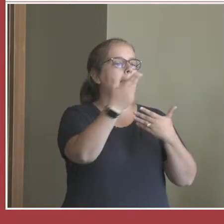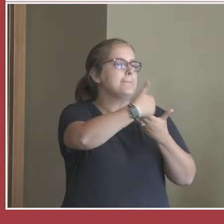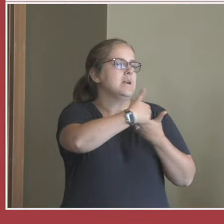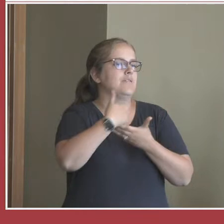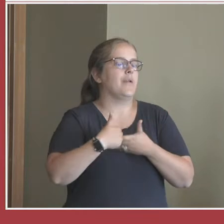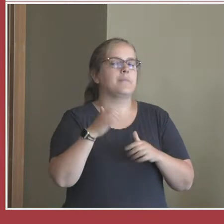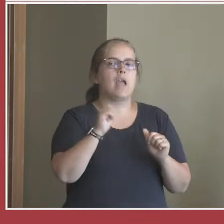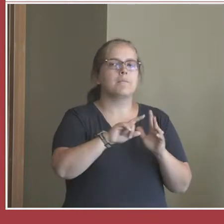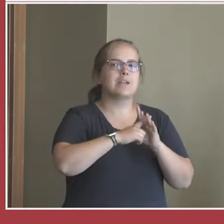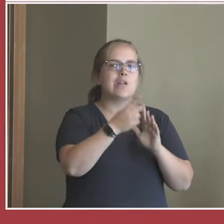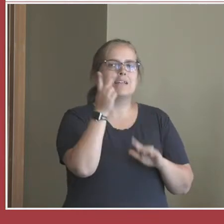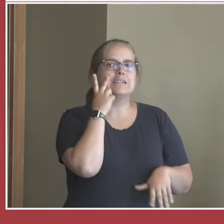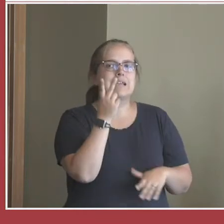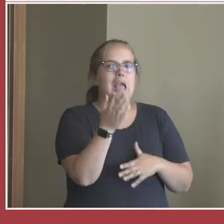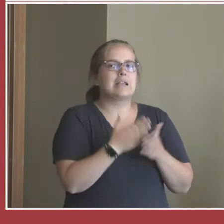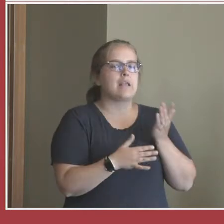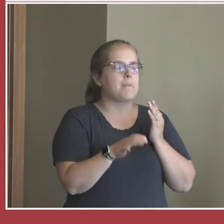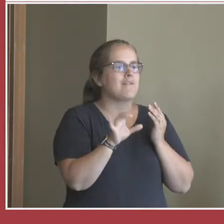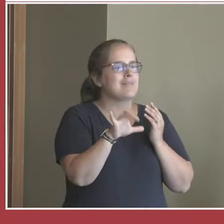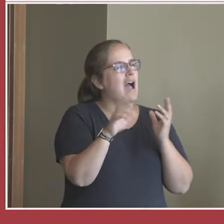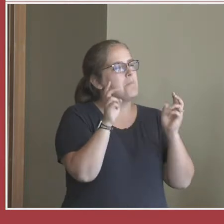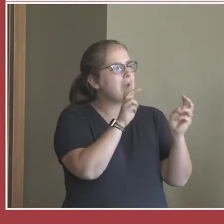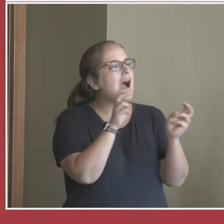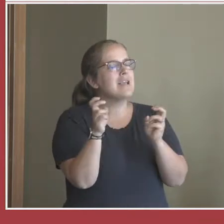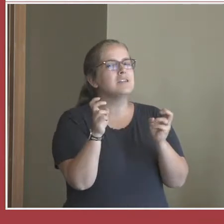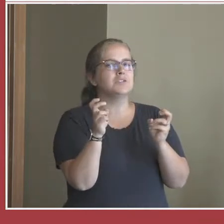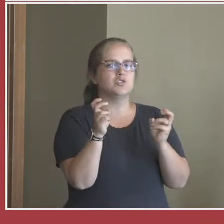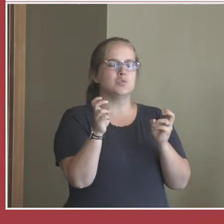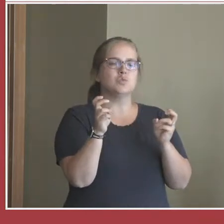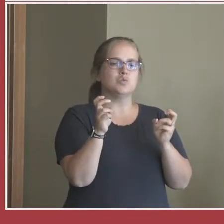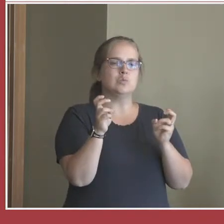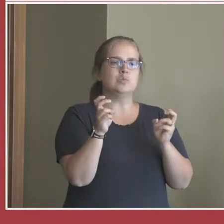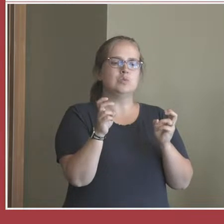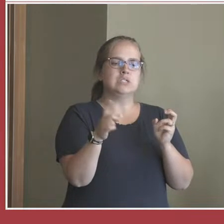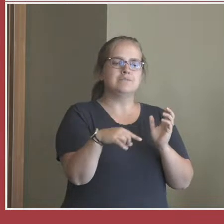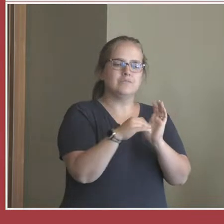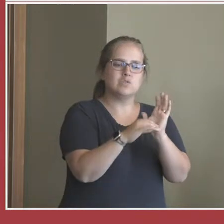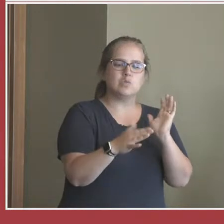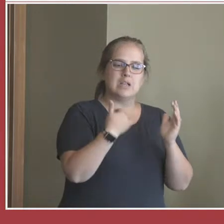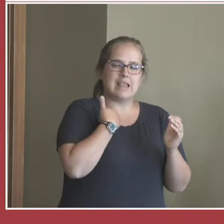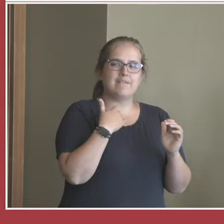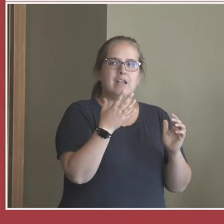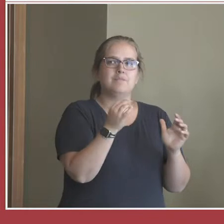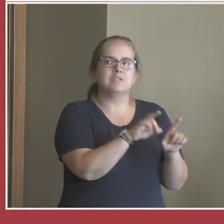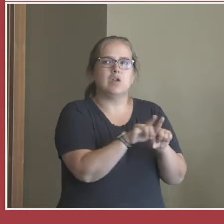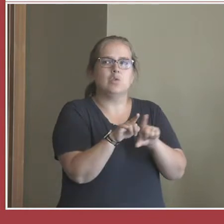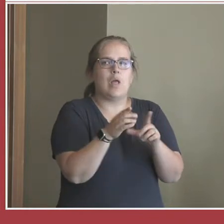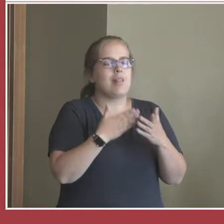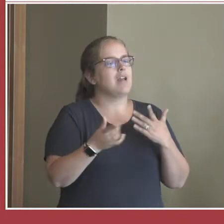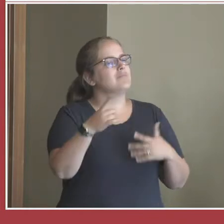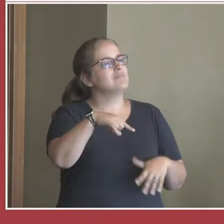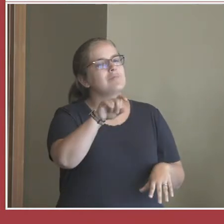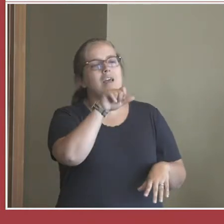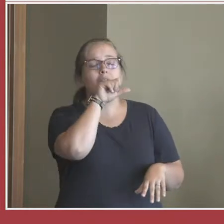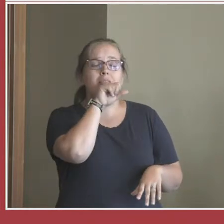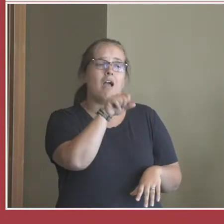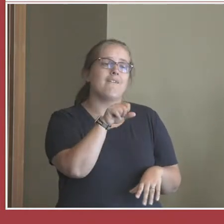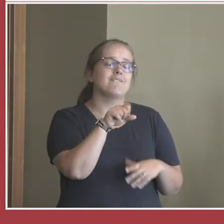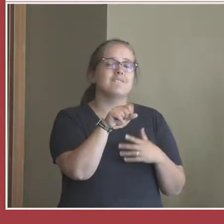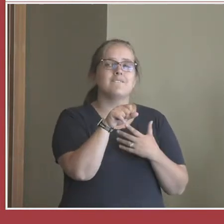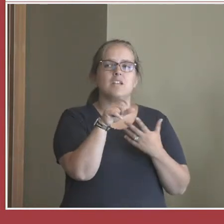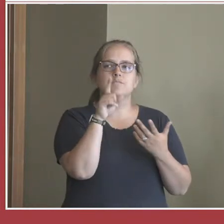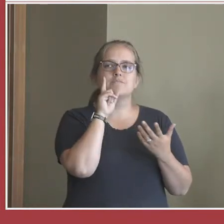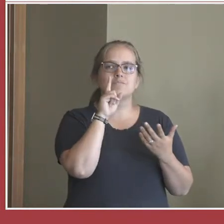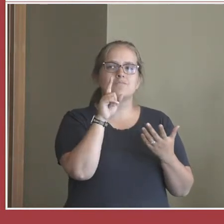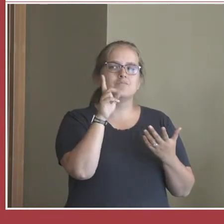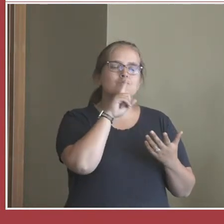and you can begin to see some of those issues that they had, but also the things they love. And I think